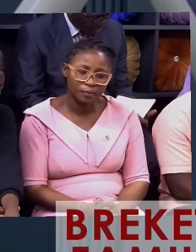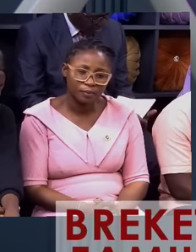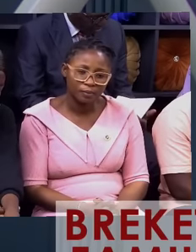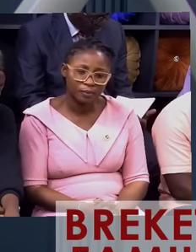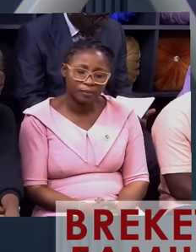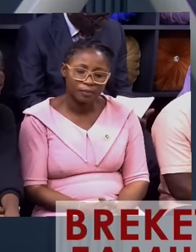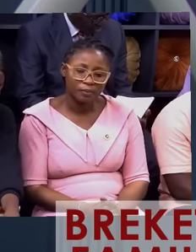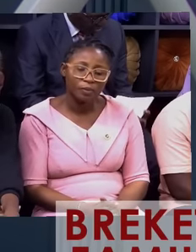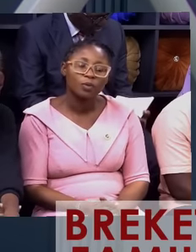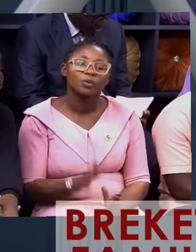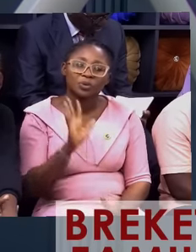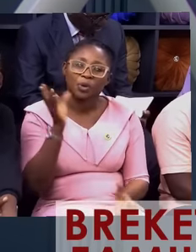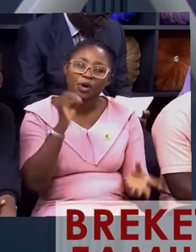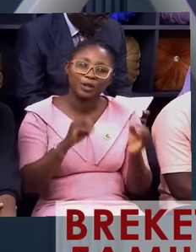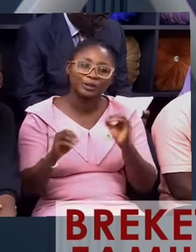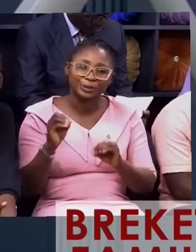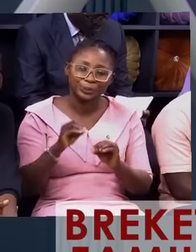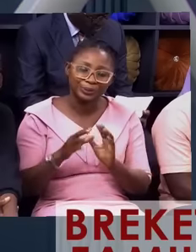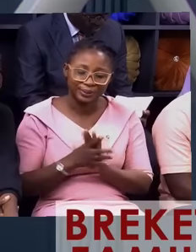I hear you